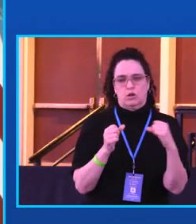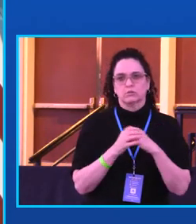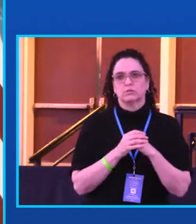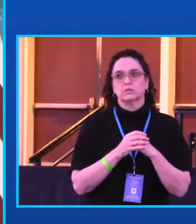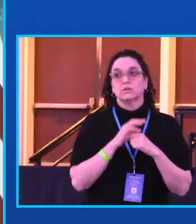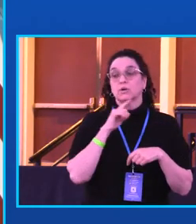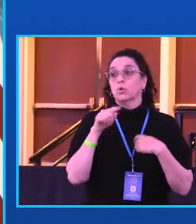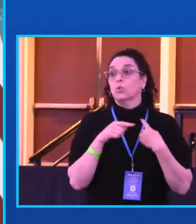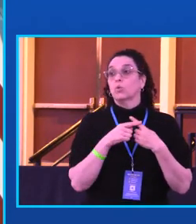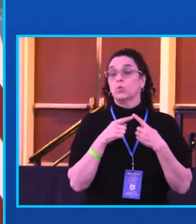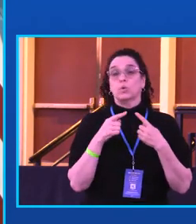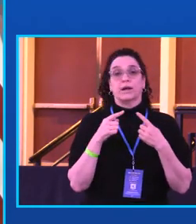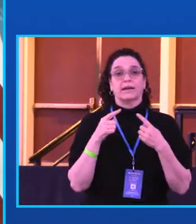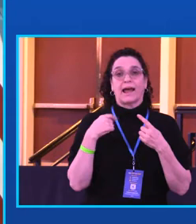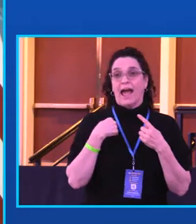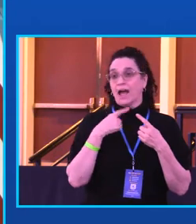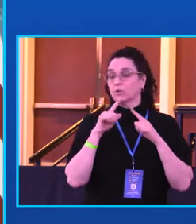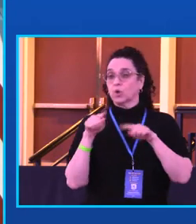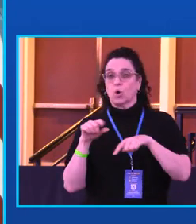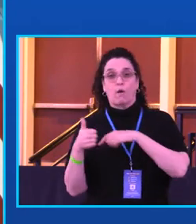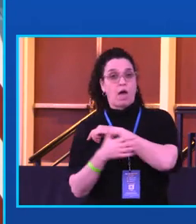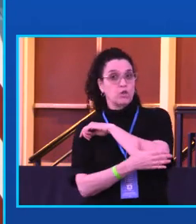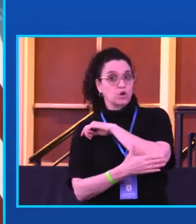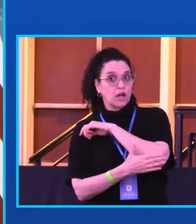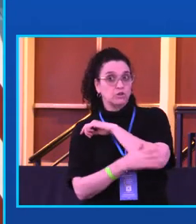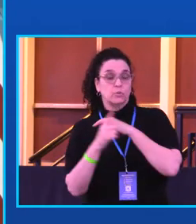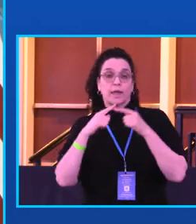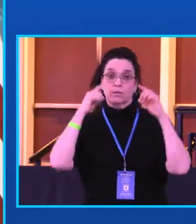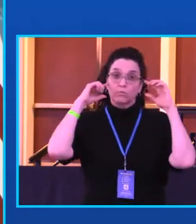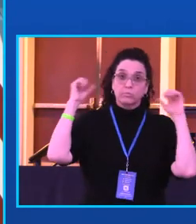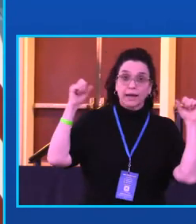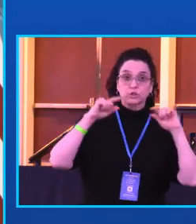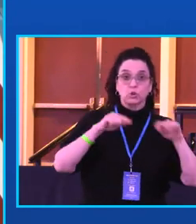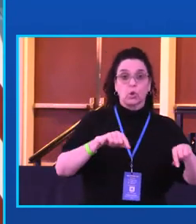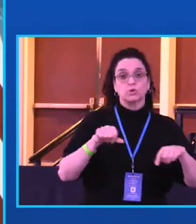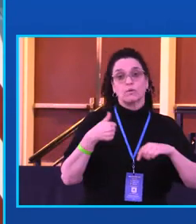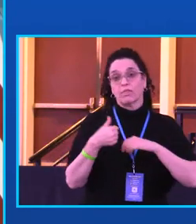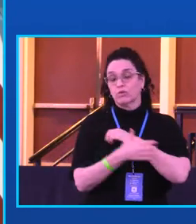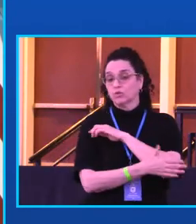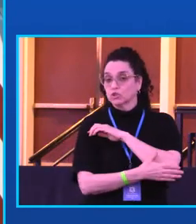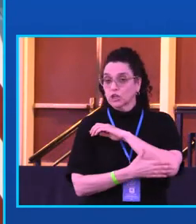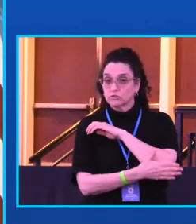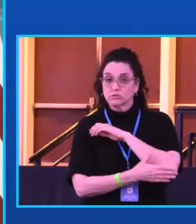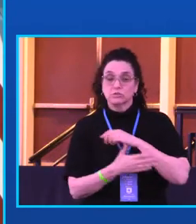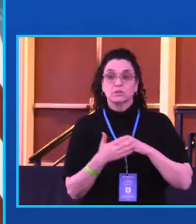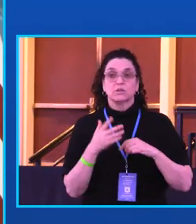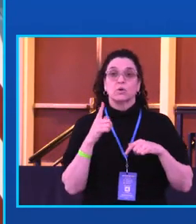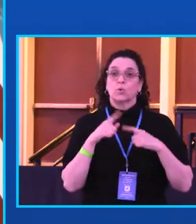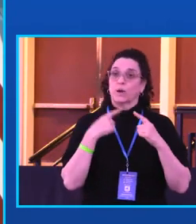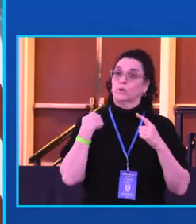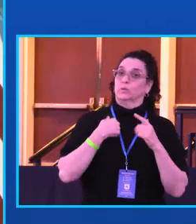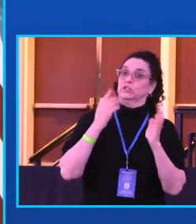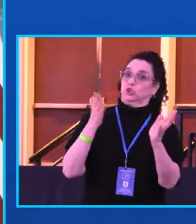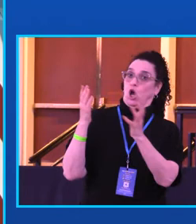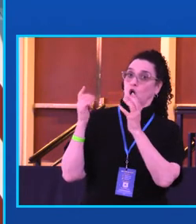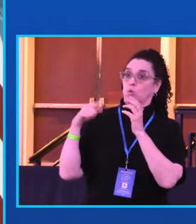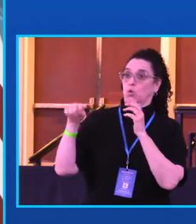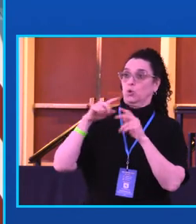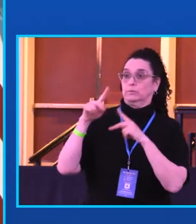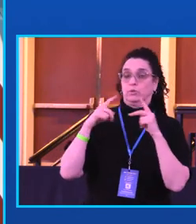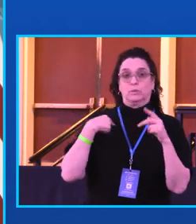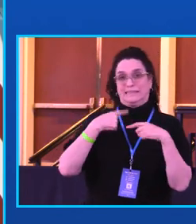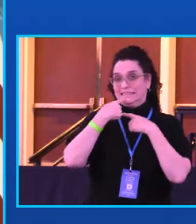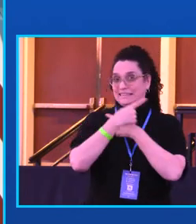that when I go overseas, when the president goes over the seas, when you talk to folks, and we say America is